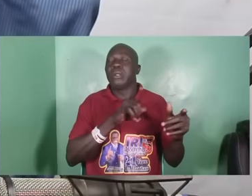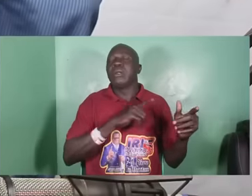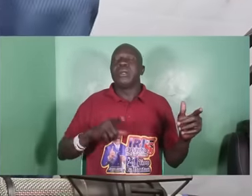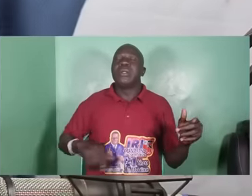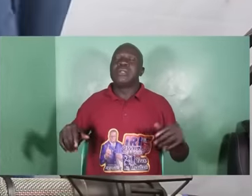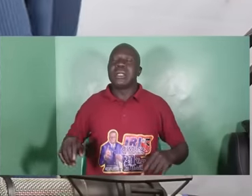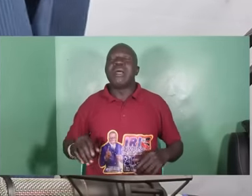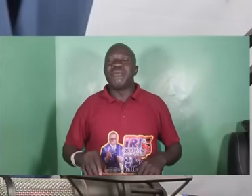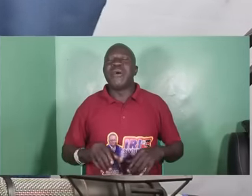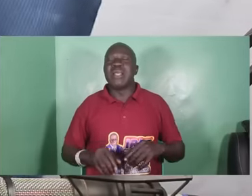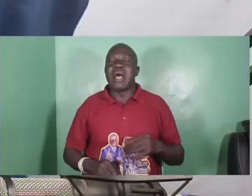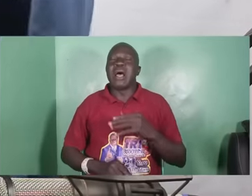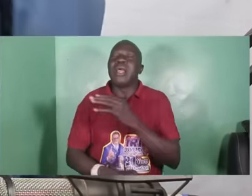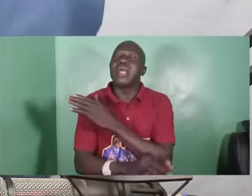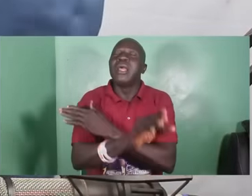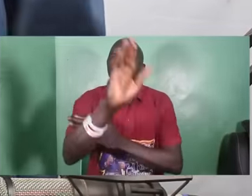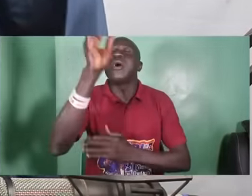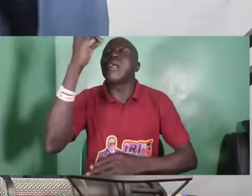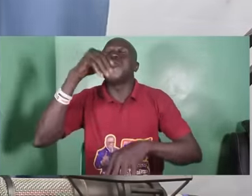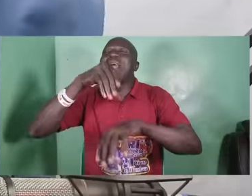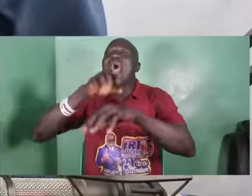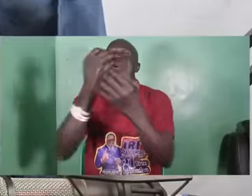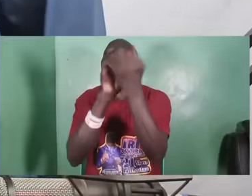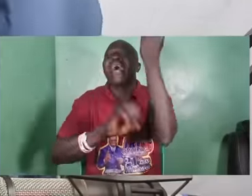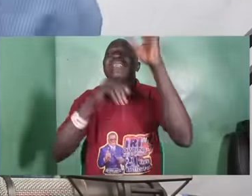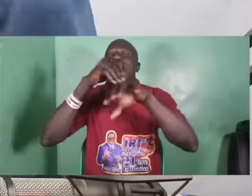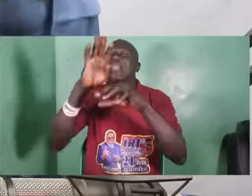of Elijah send a fire Lord of